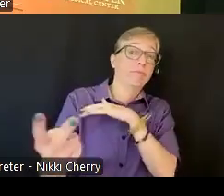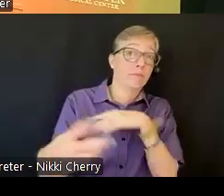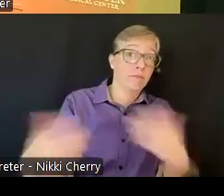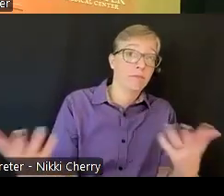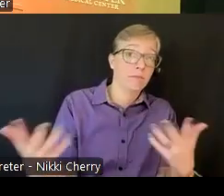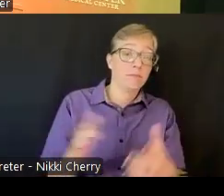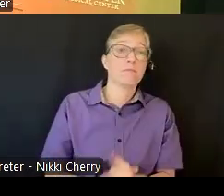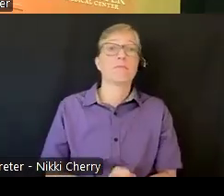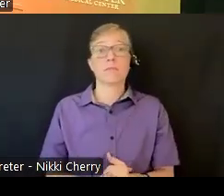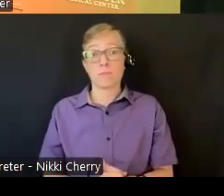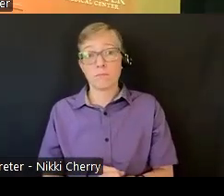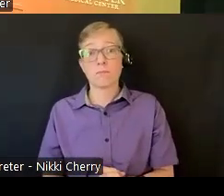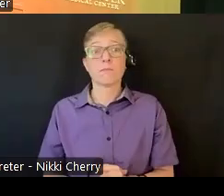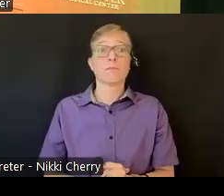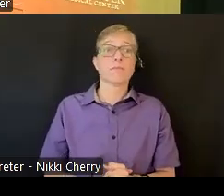about $11.8